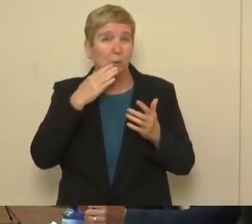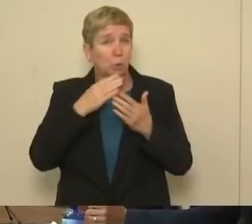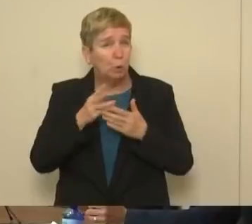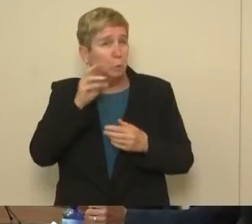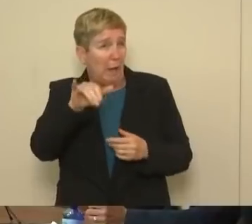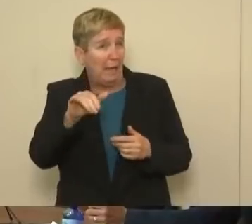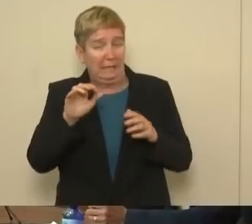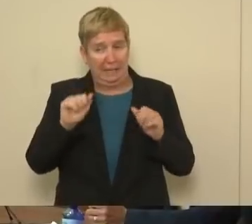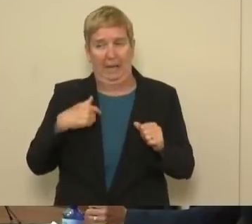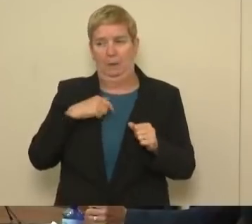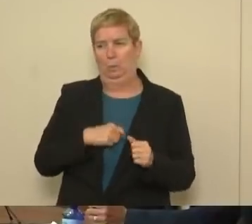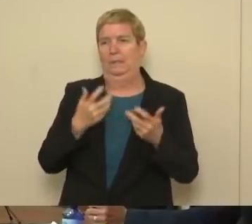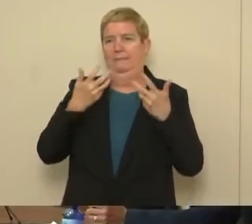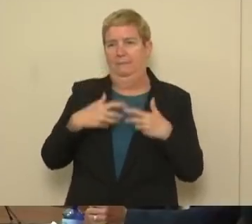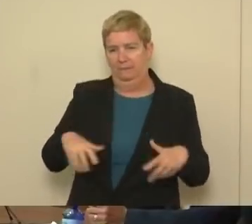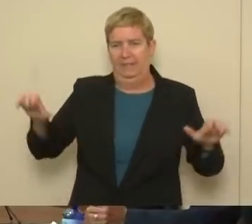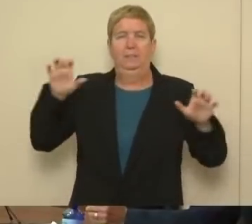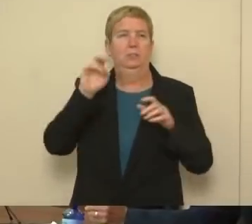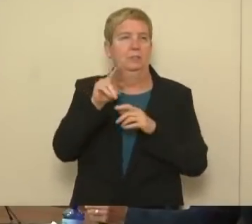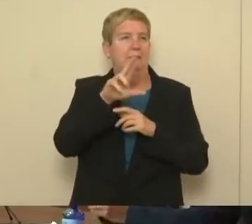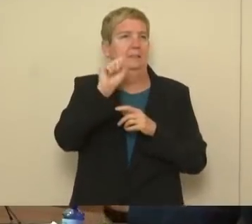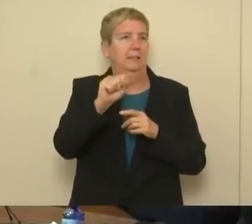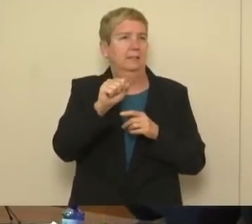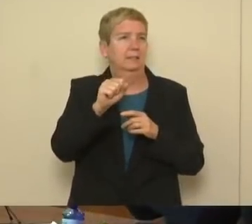finish the census by the end of September?